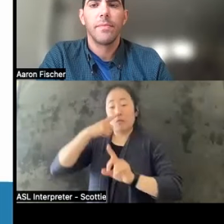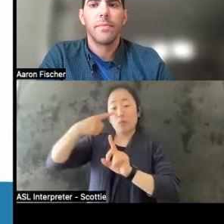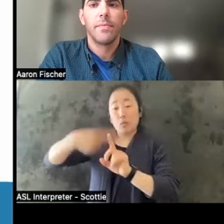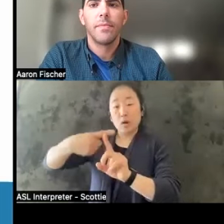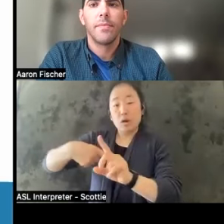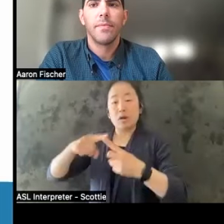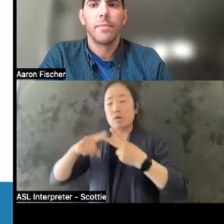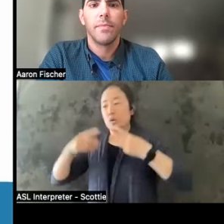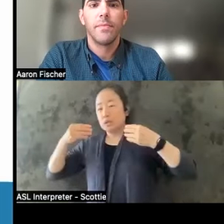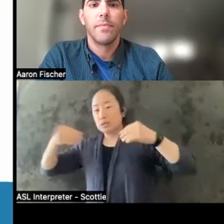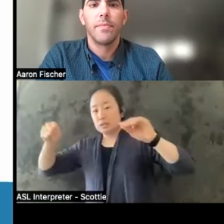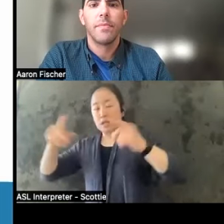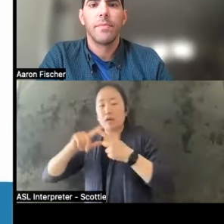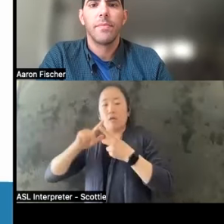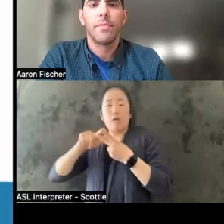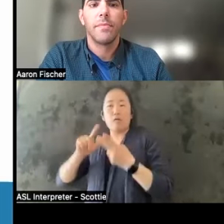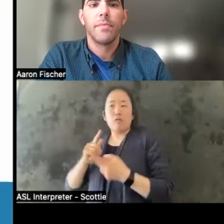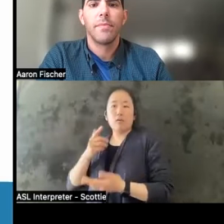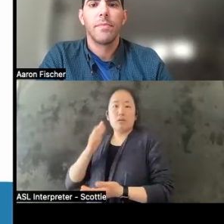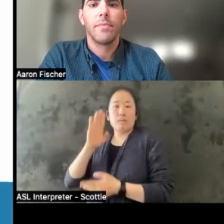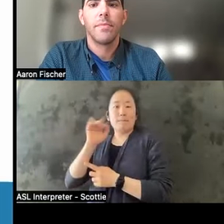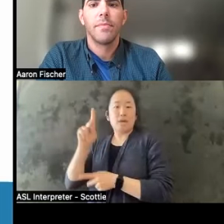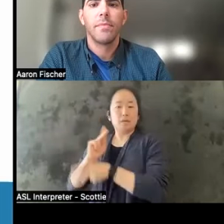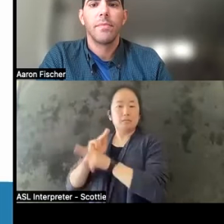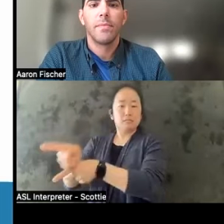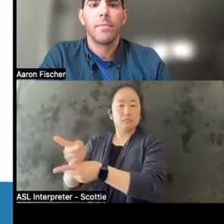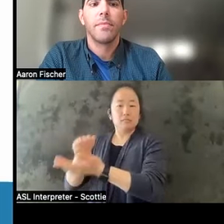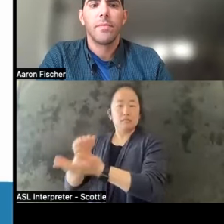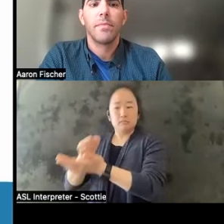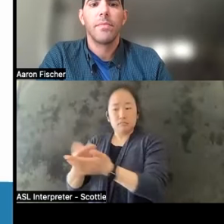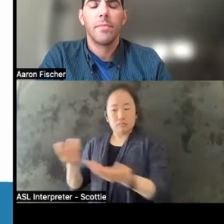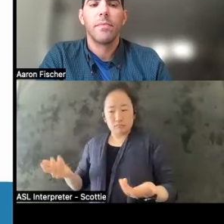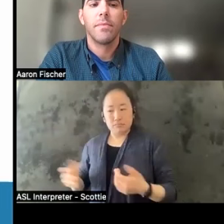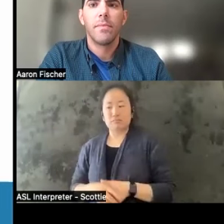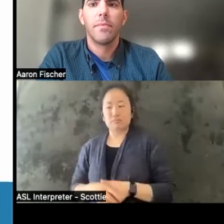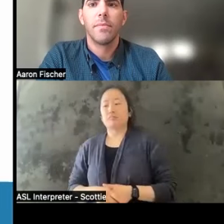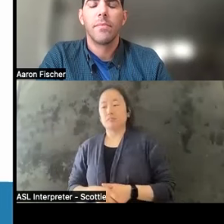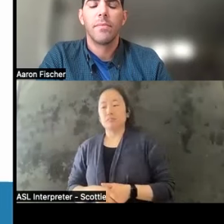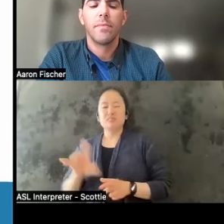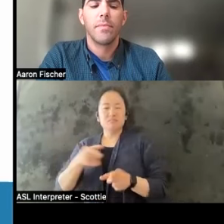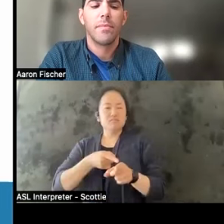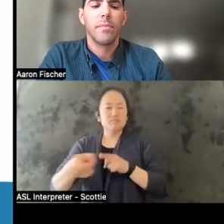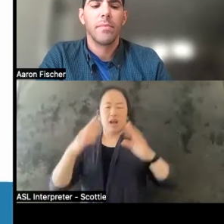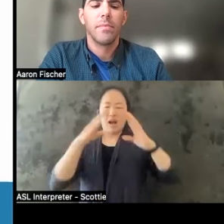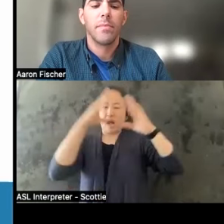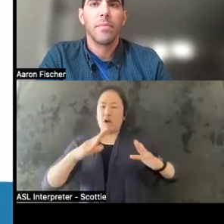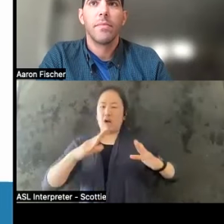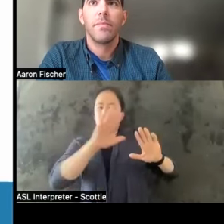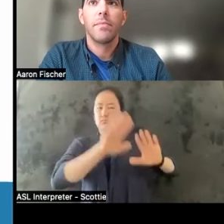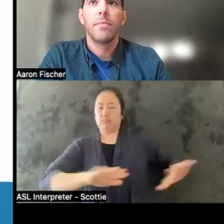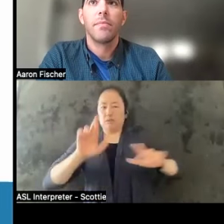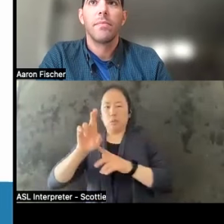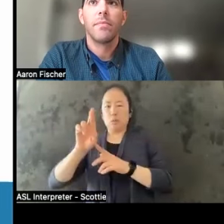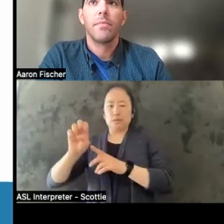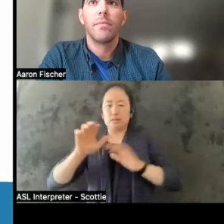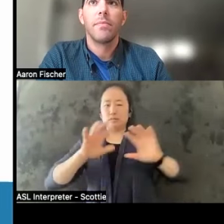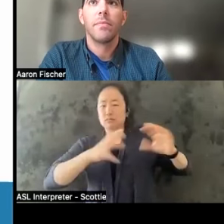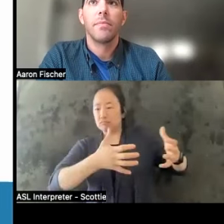selling or financing of homes. And it also applies to